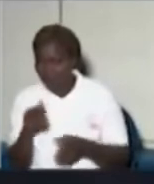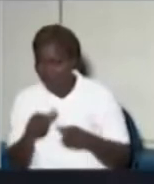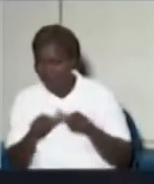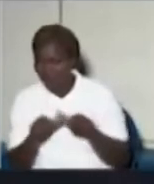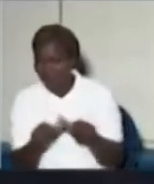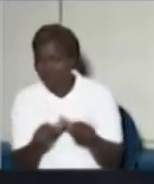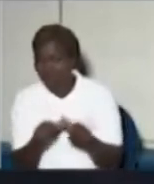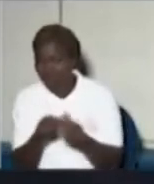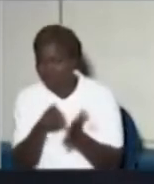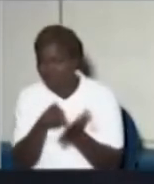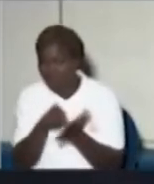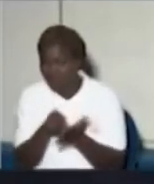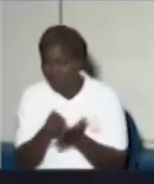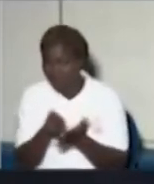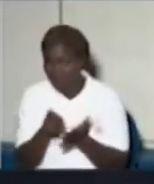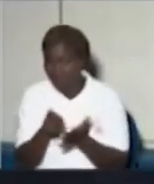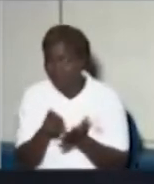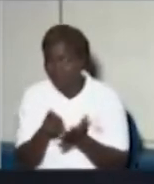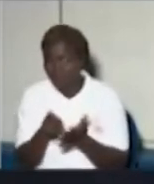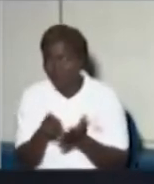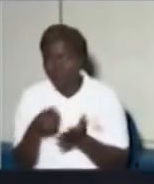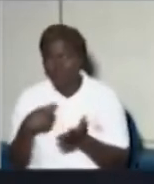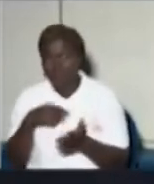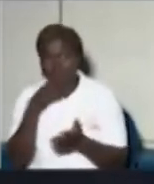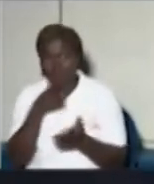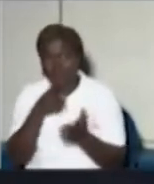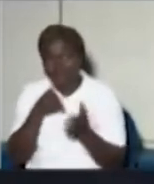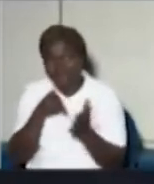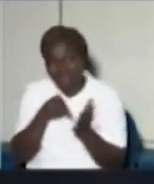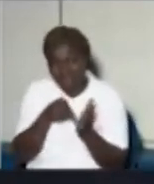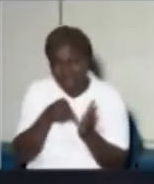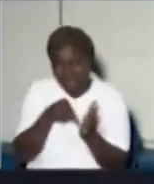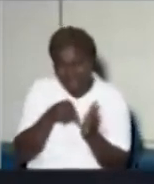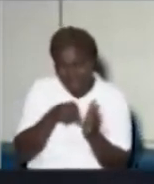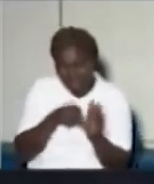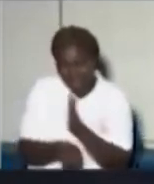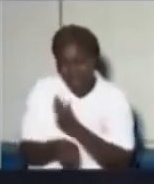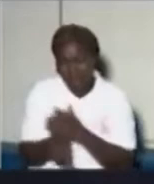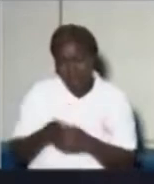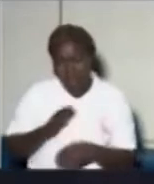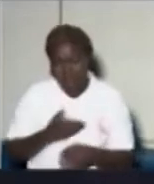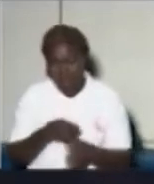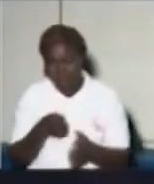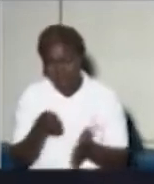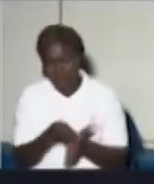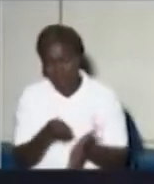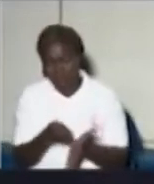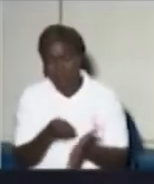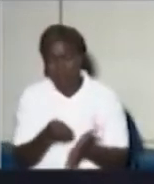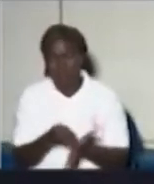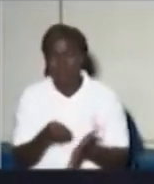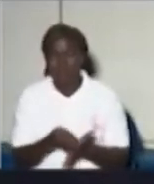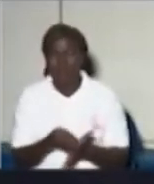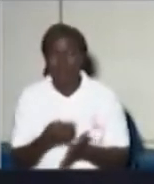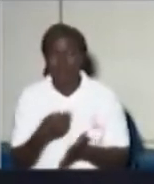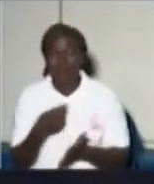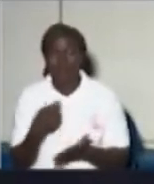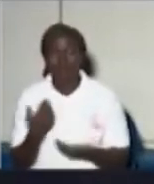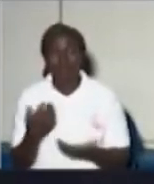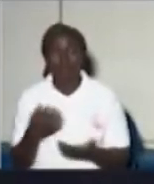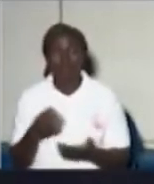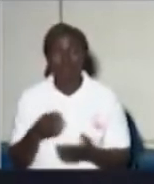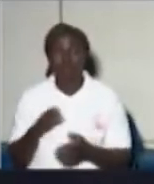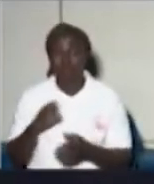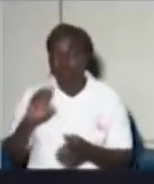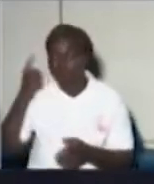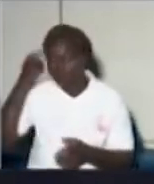subsidy, we are killing the economy of this country and we are killing the people. We are doing away, our government in power, by